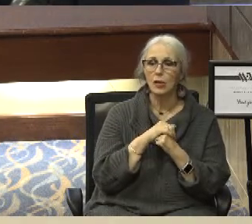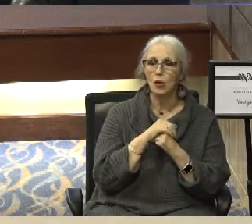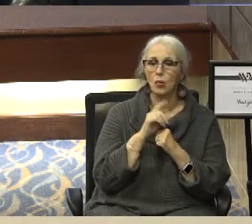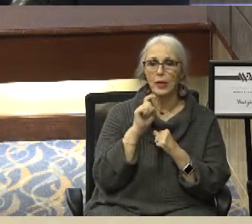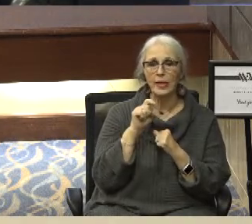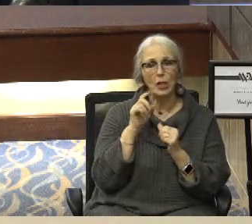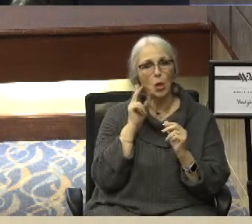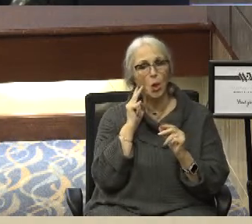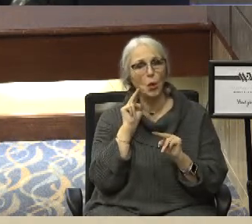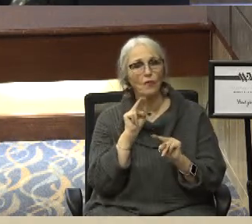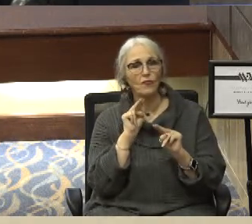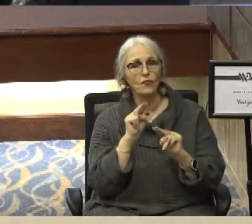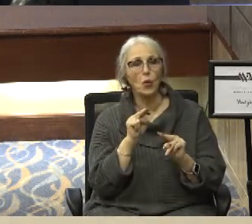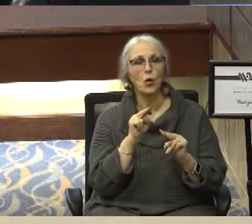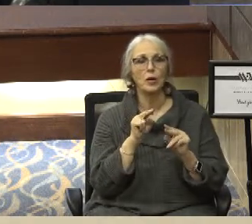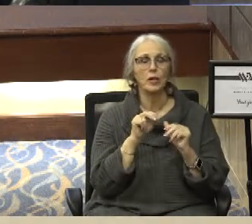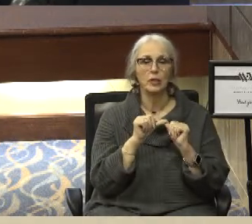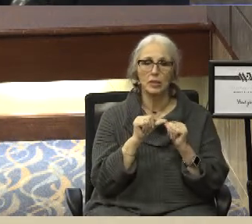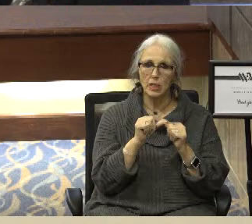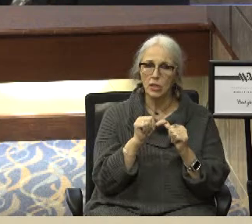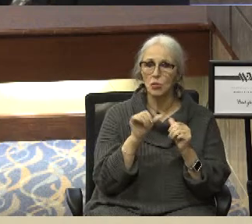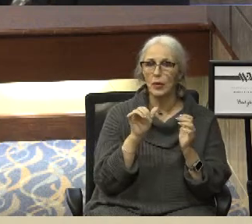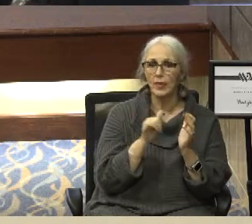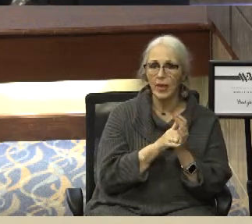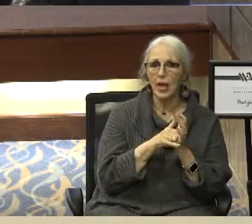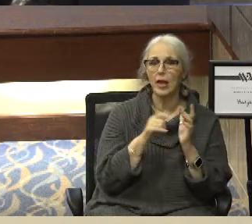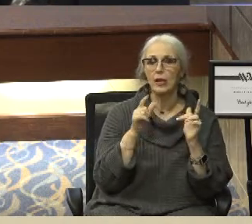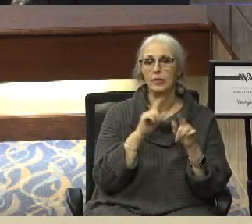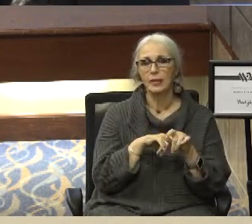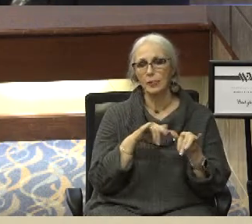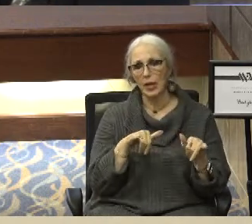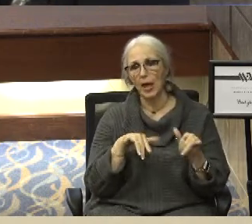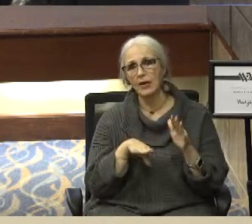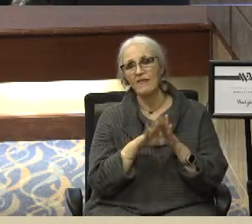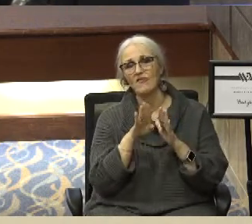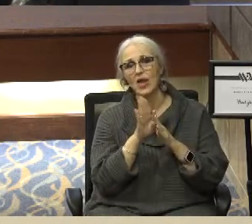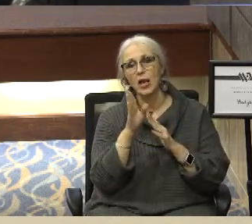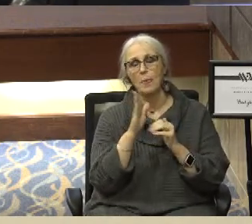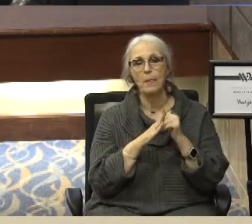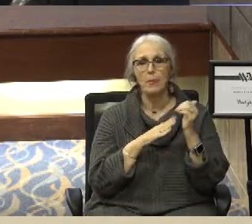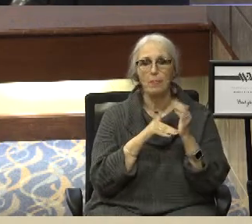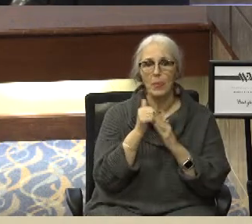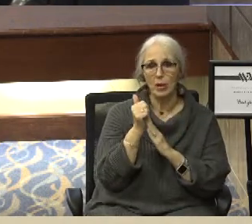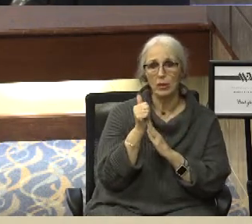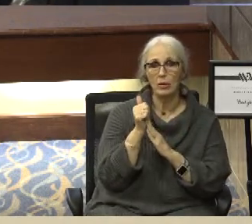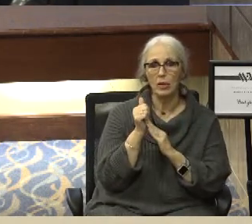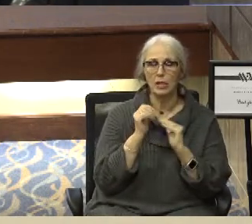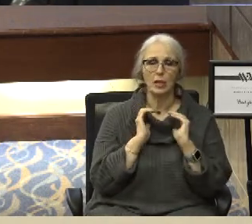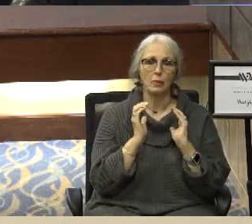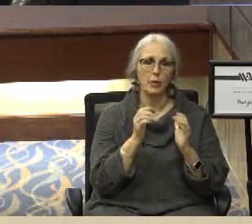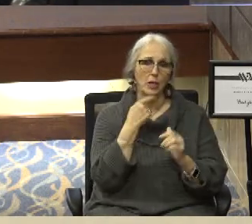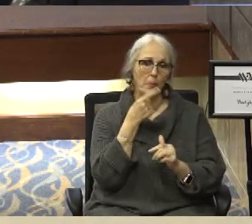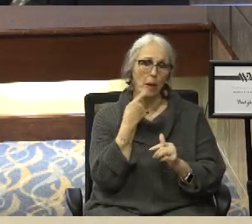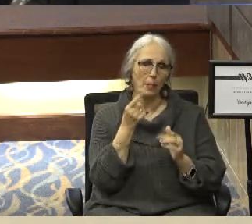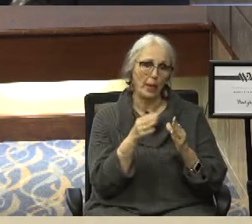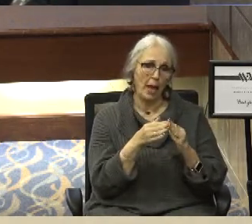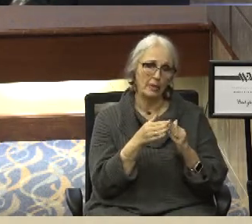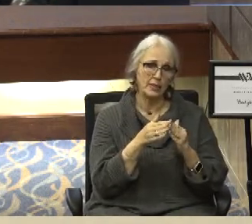to continuing to shape that out as this development builds. And then also our commitment to public housing. It